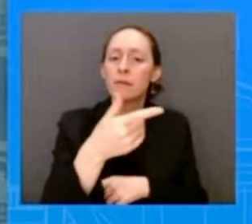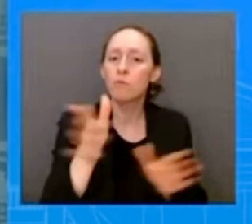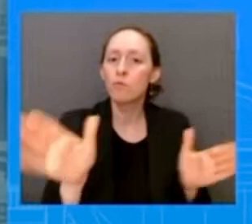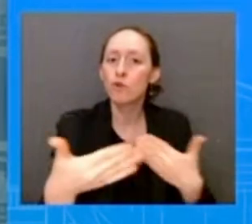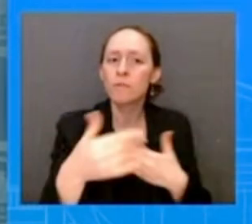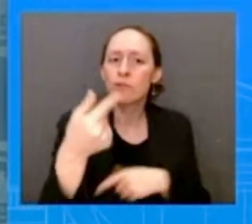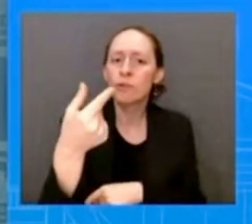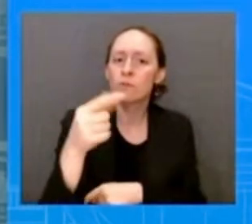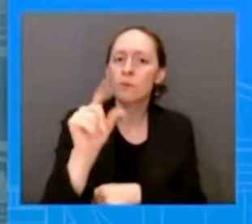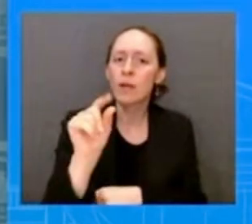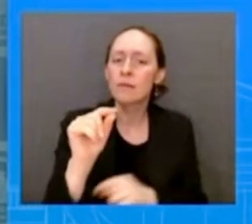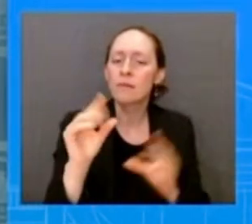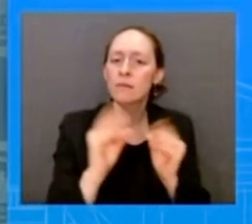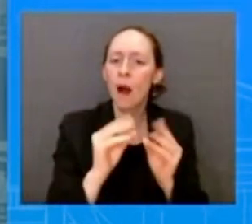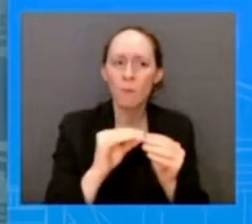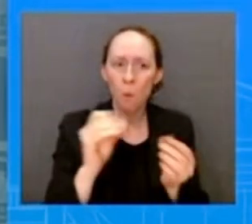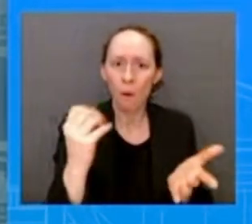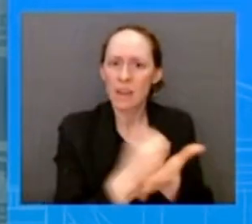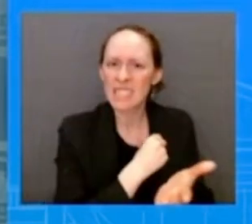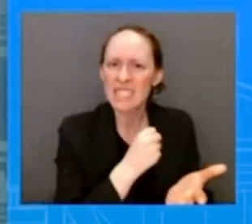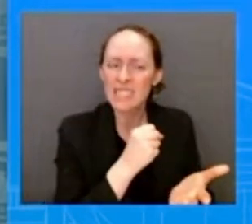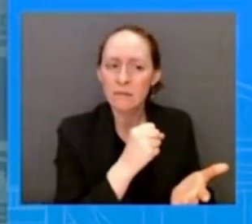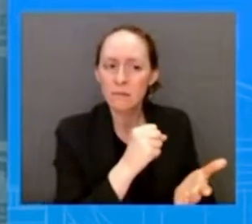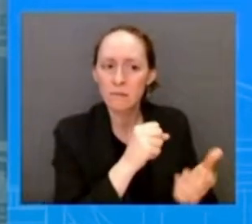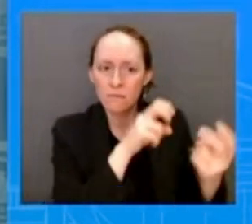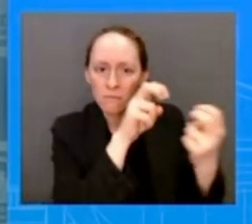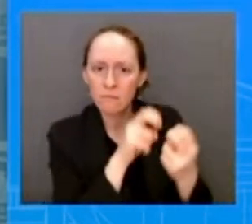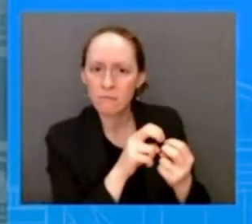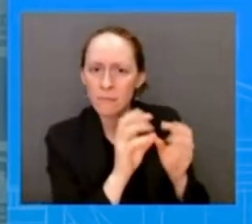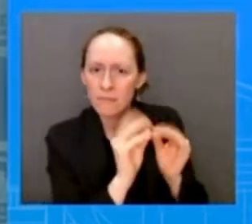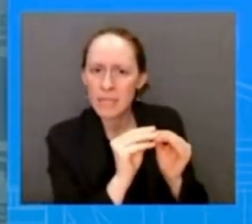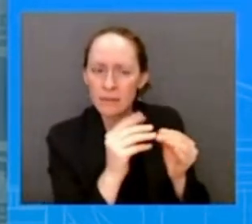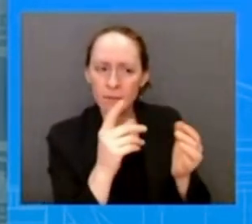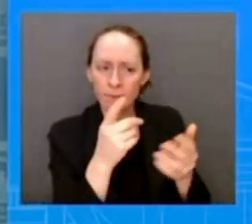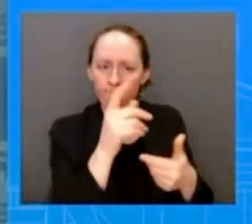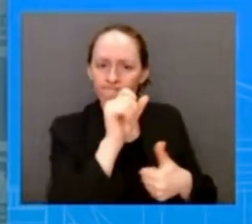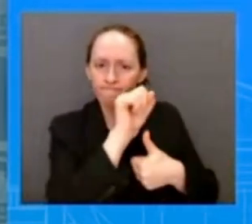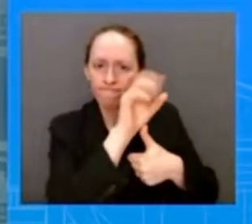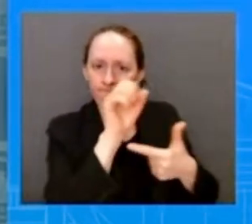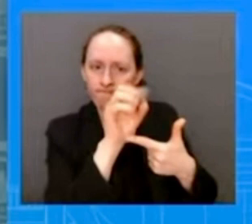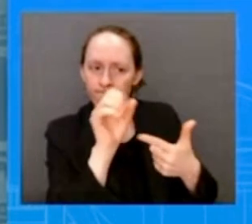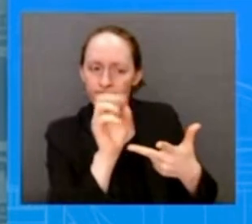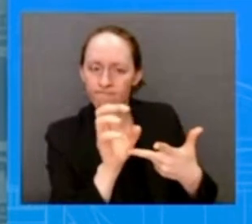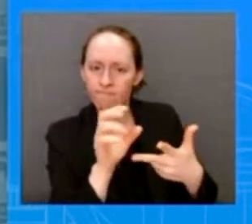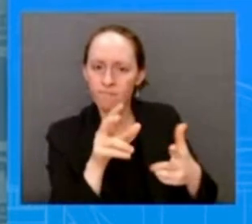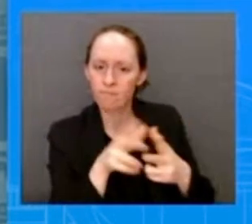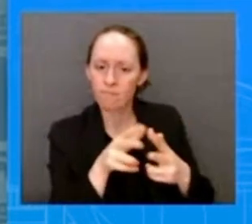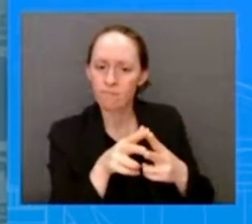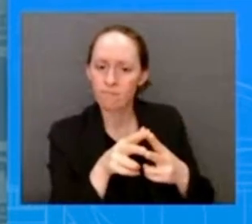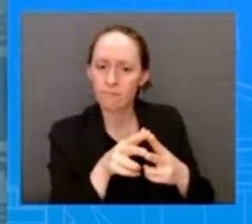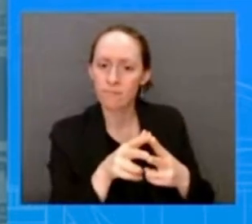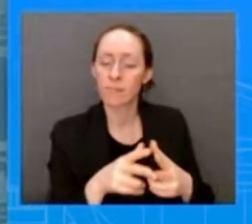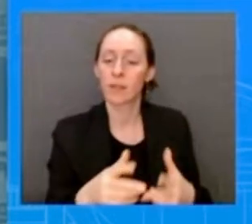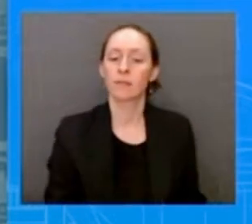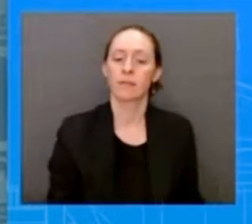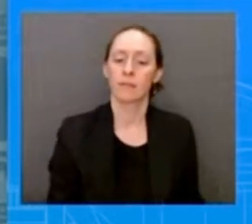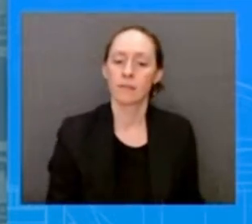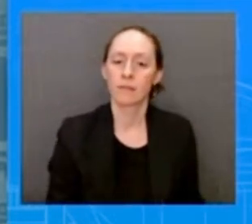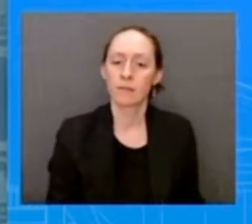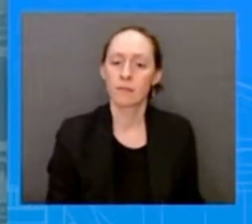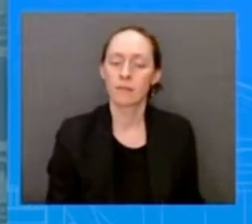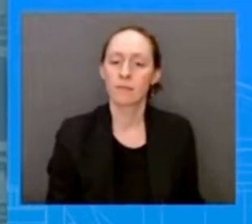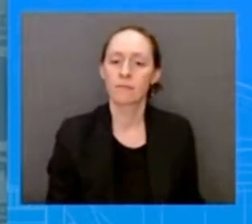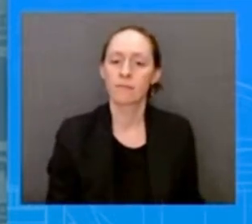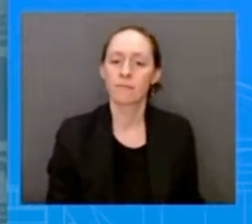Russia to suspend their participation in New START because that treaty makes both our countries safer. Two, we want Paul Whelan back. We got a proposal on the table. They ought to take it. And